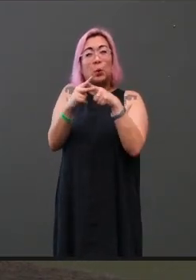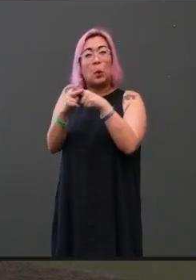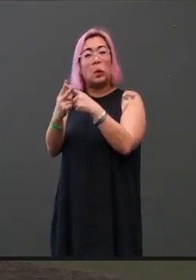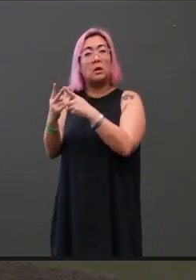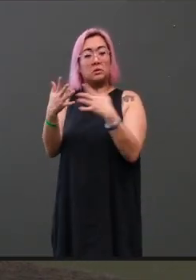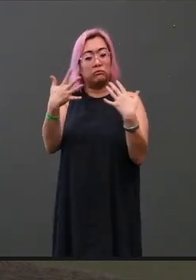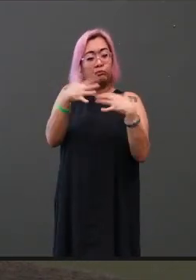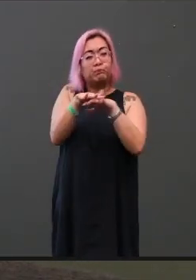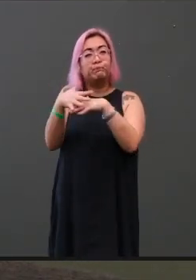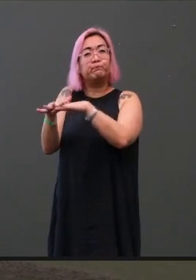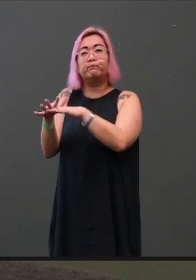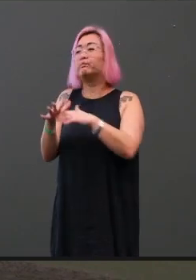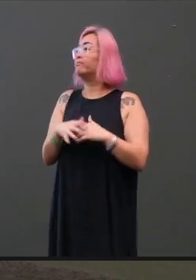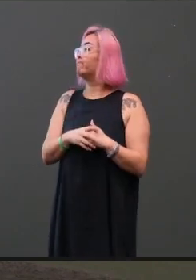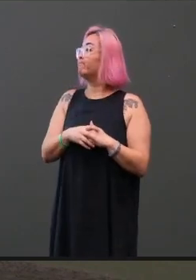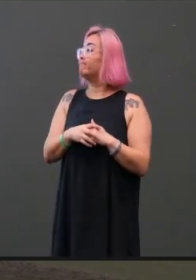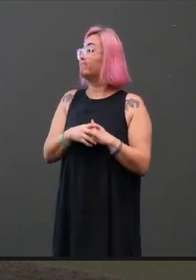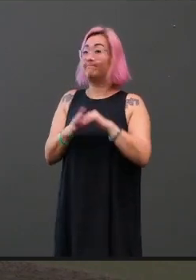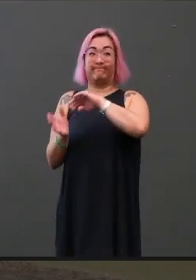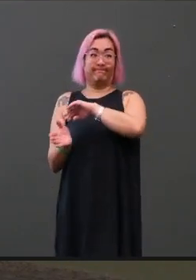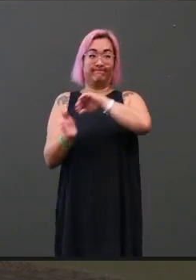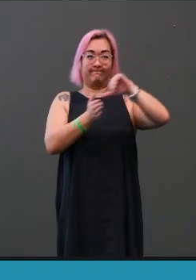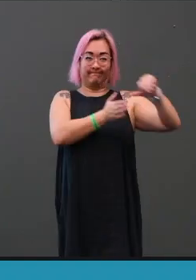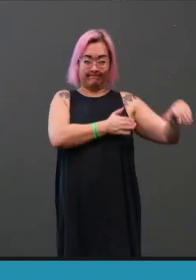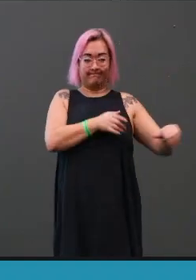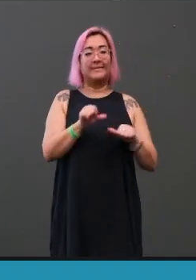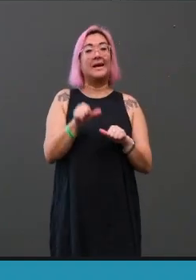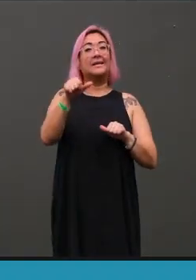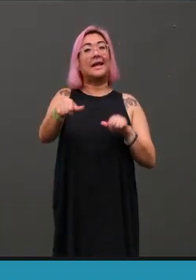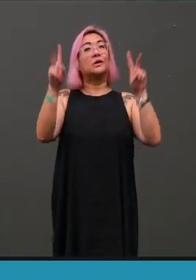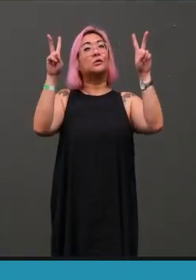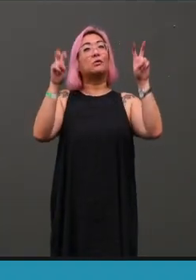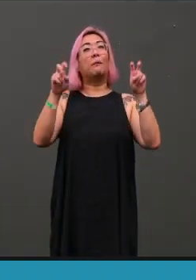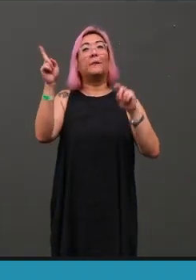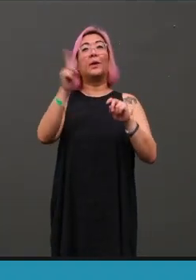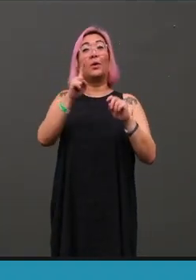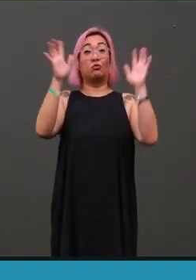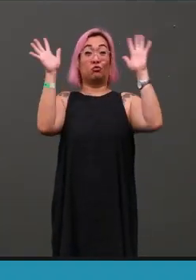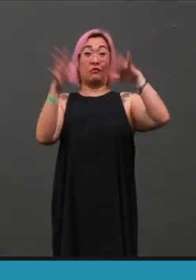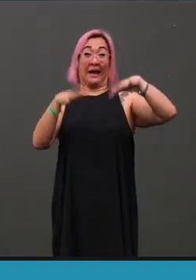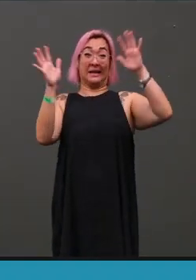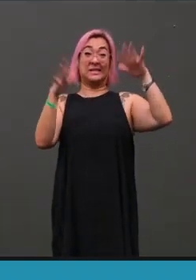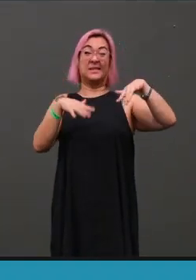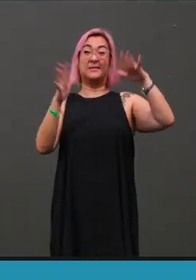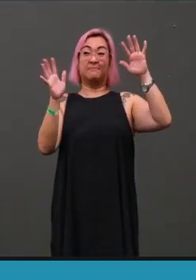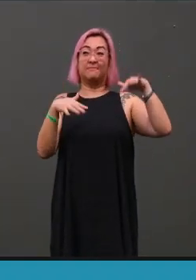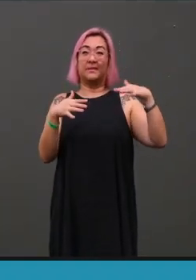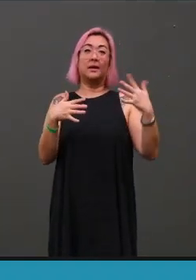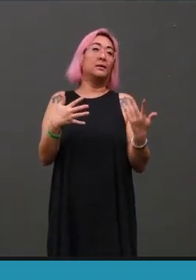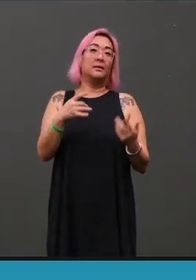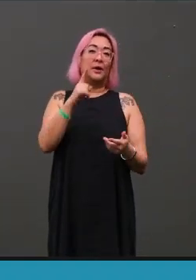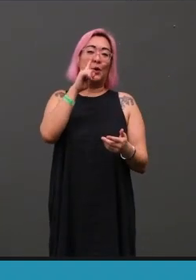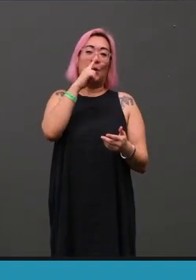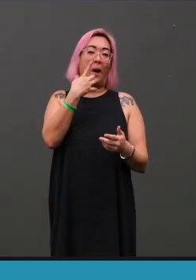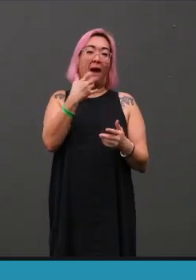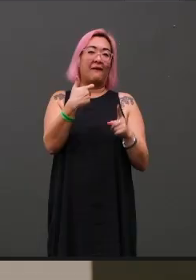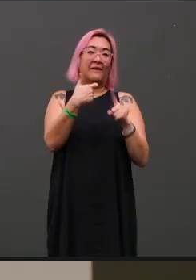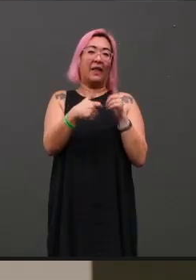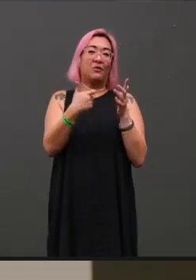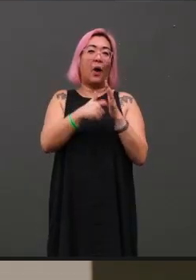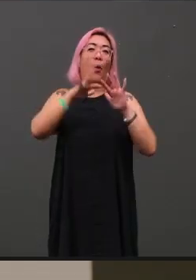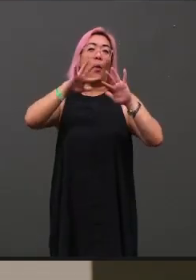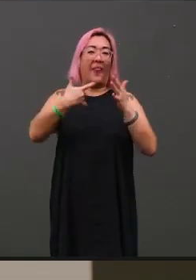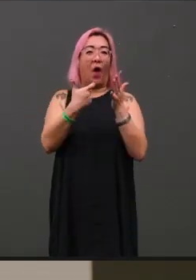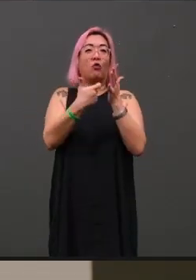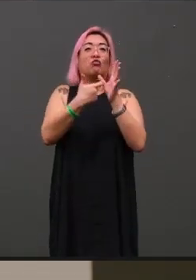So let's move on to the next topic, which is rain. Because we couldn't have a Kathy rain game without rain, of course. So the main tool we